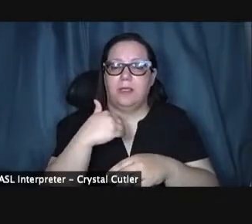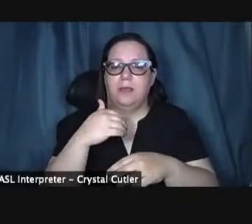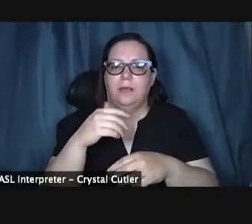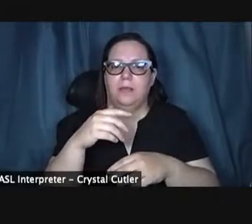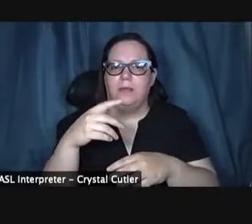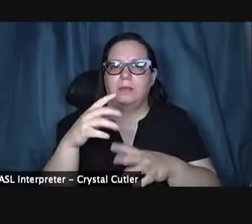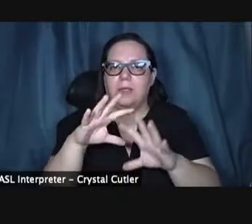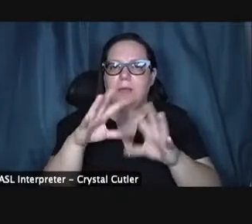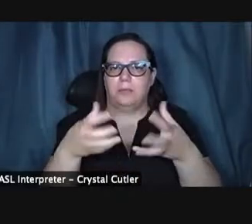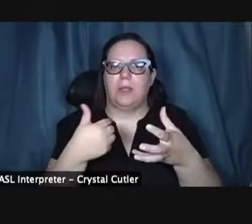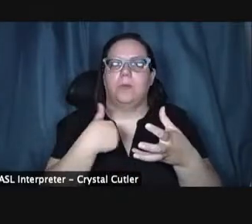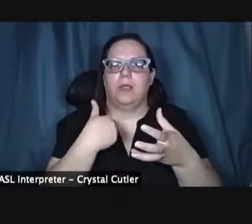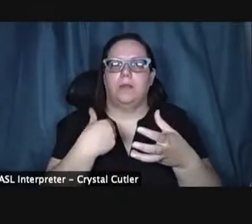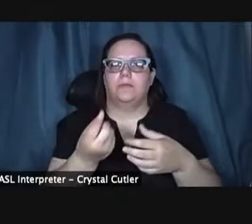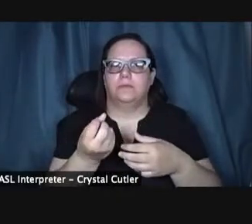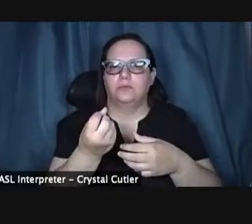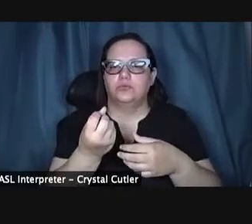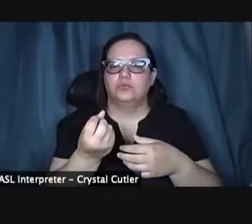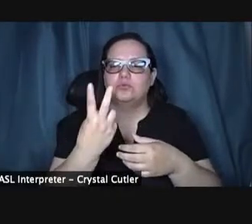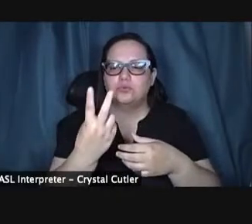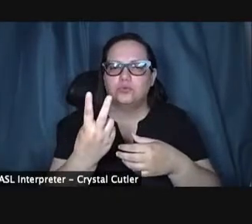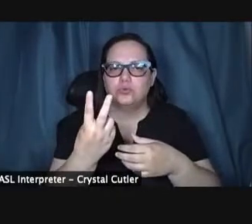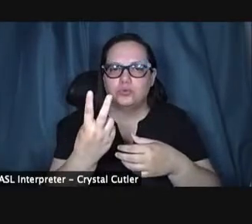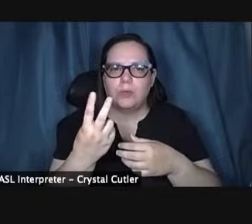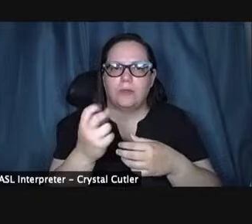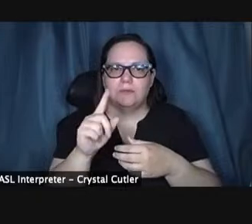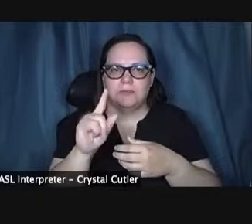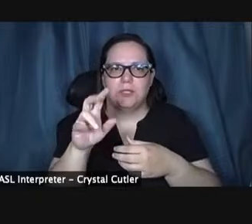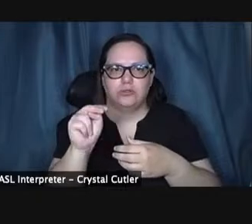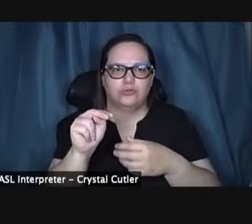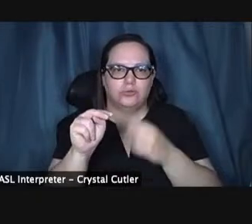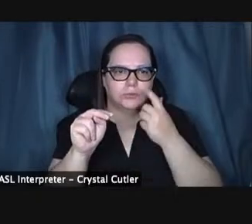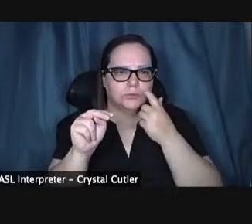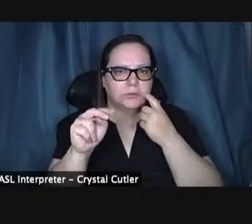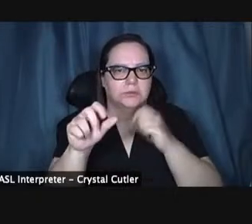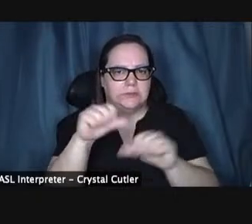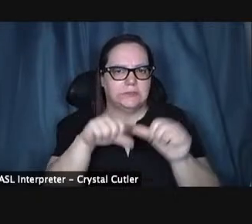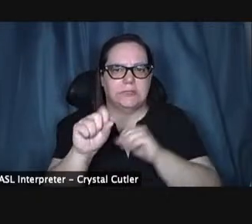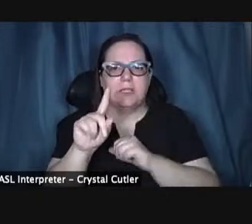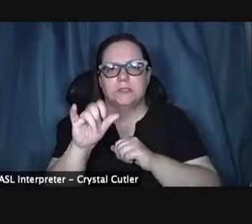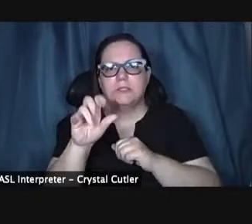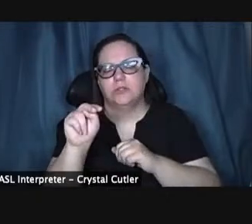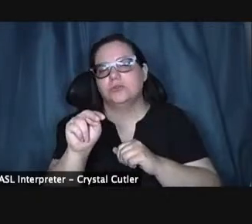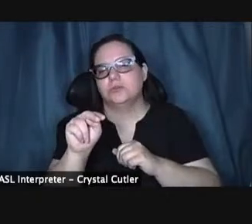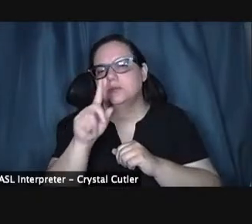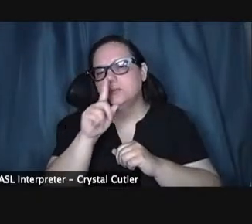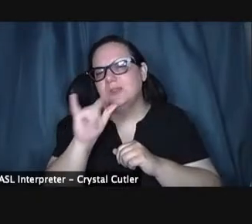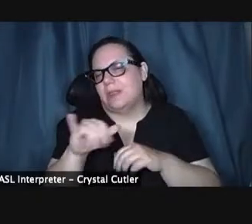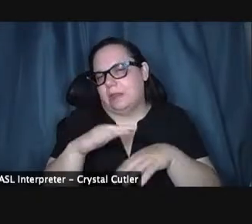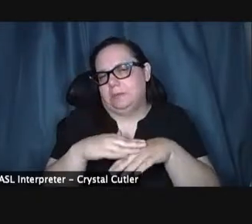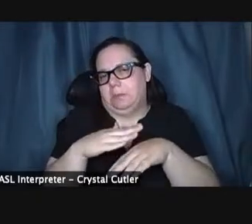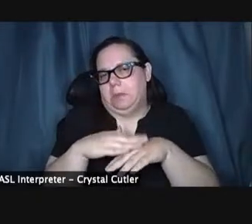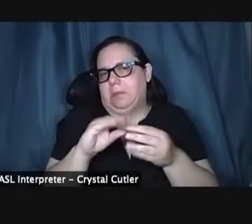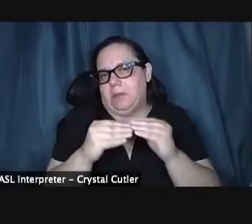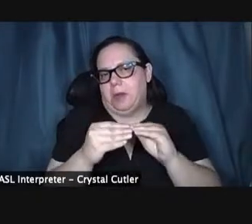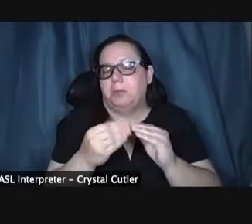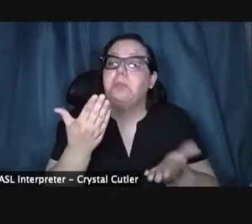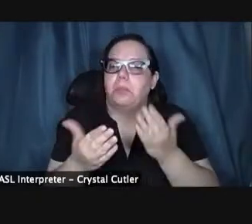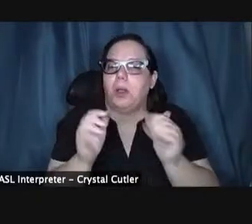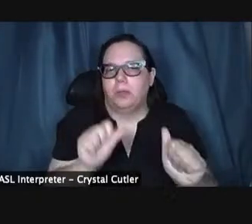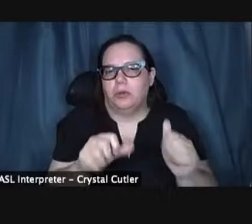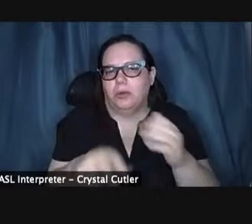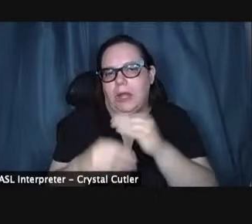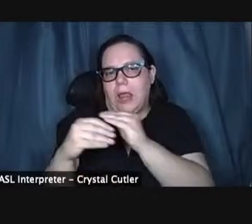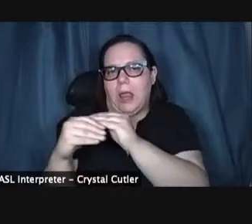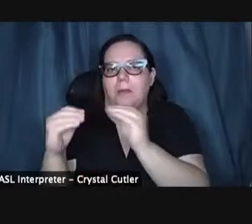PSR, shallow, deep, and dry. And that's quite that's the minimum number. We certainly can probably add more to these.